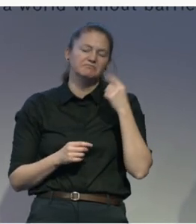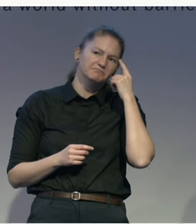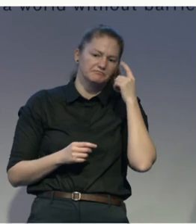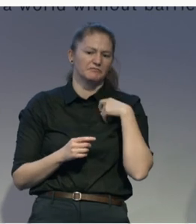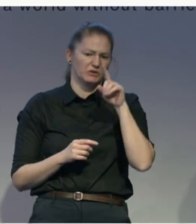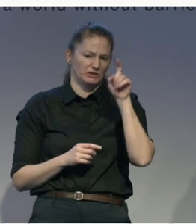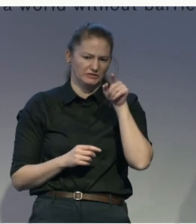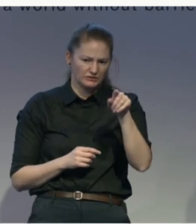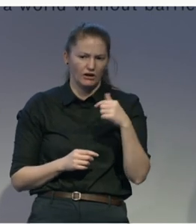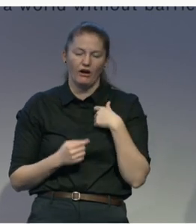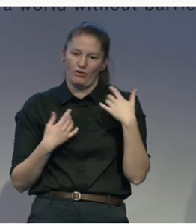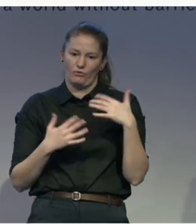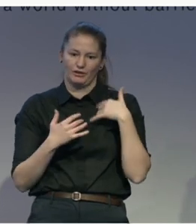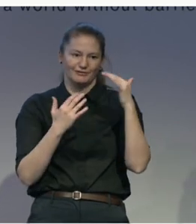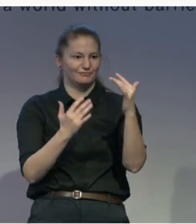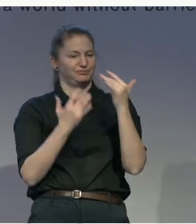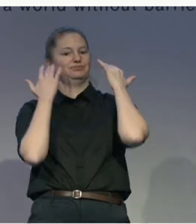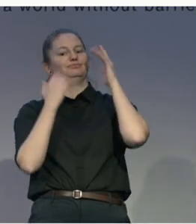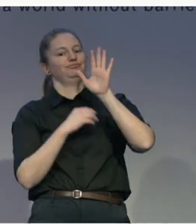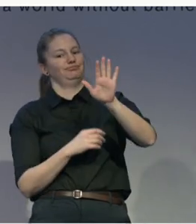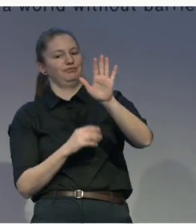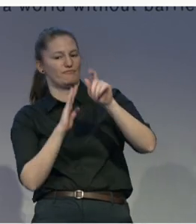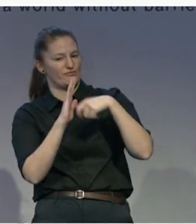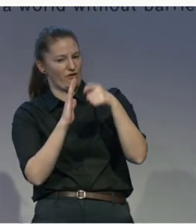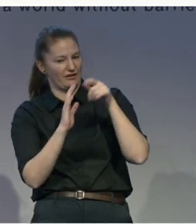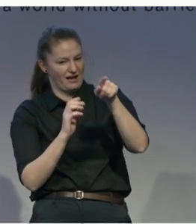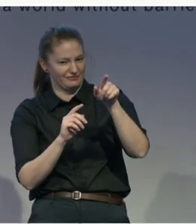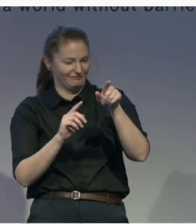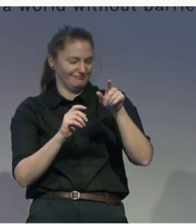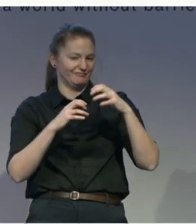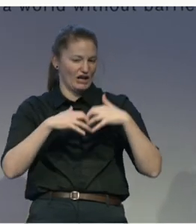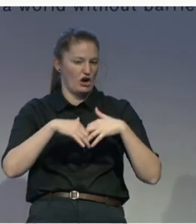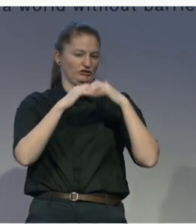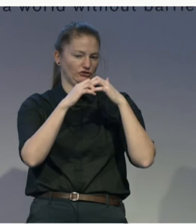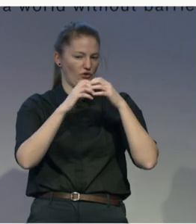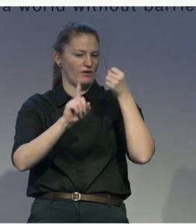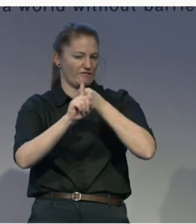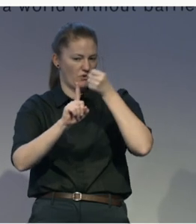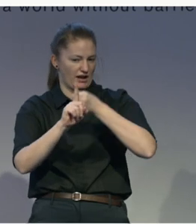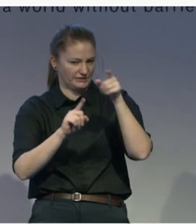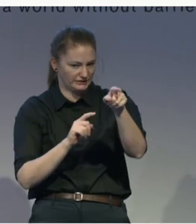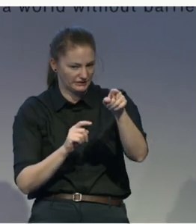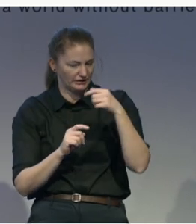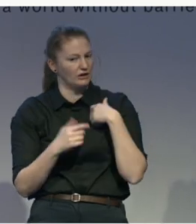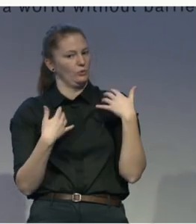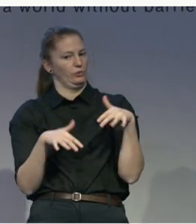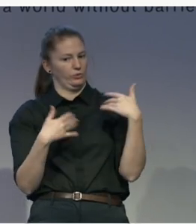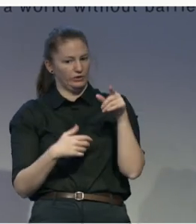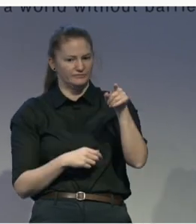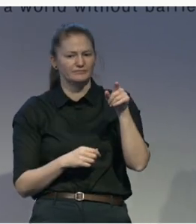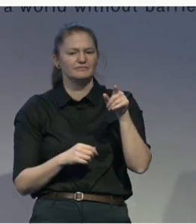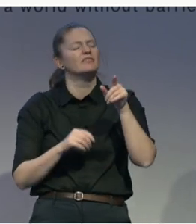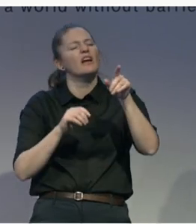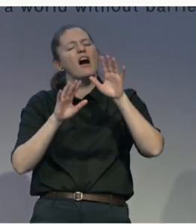by the grassroots advocacy conference. I do have a question on how you define disability.